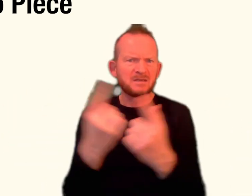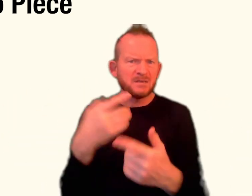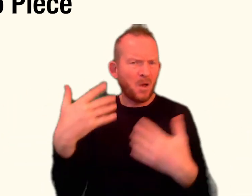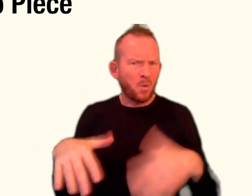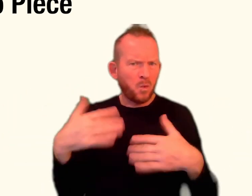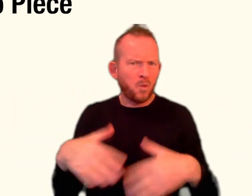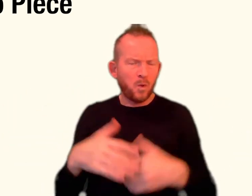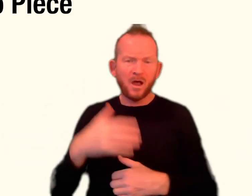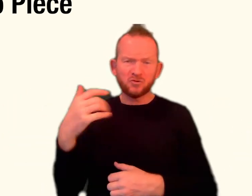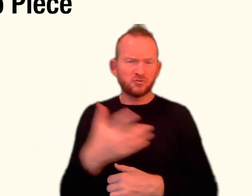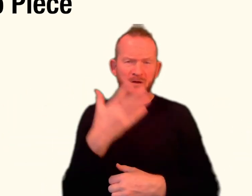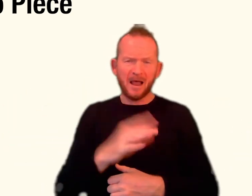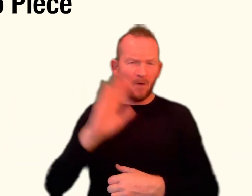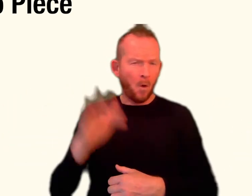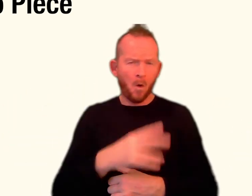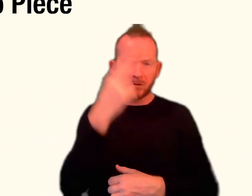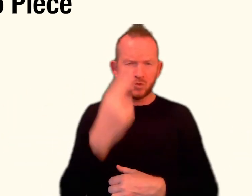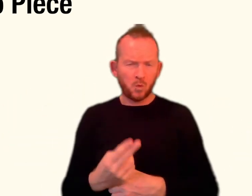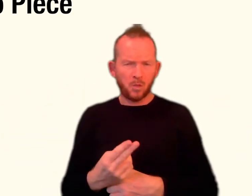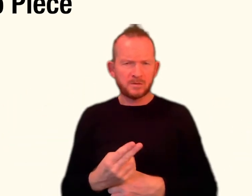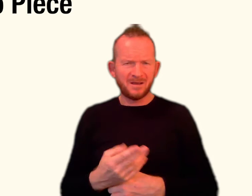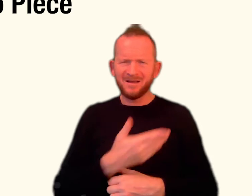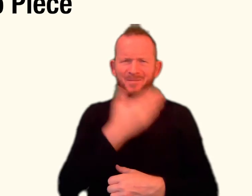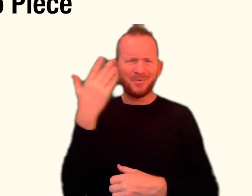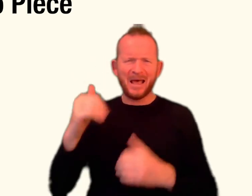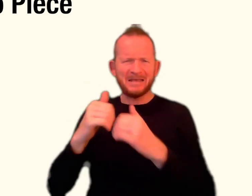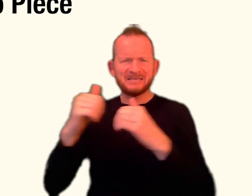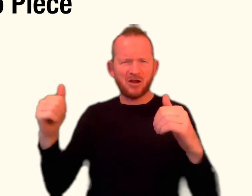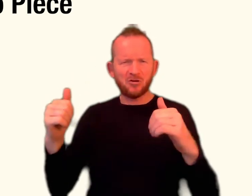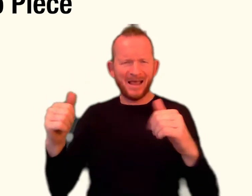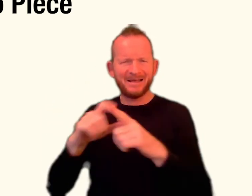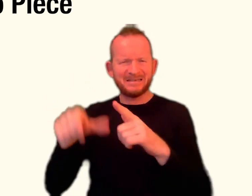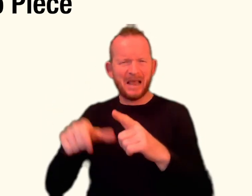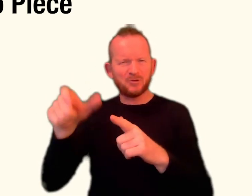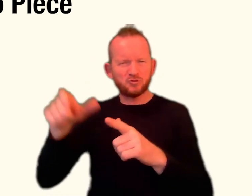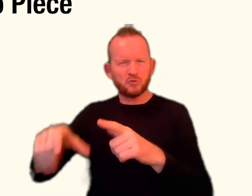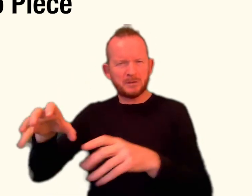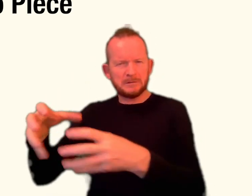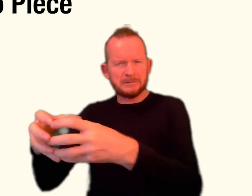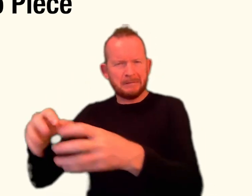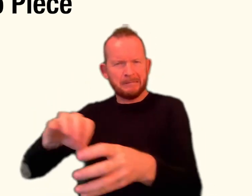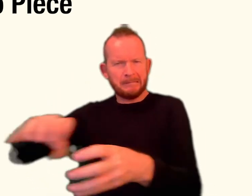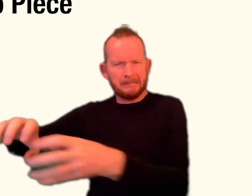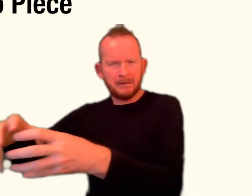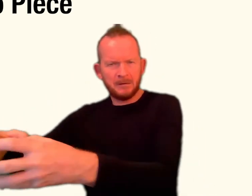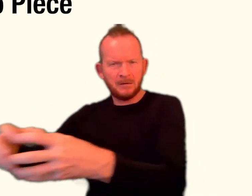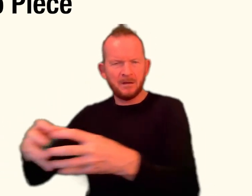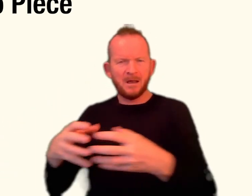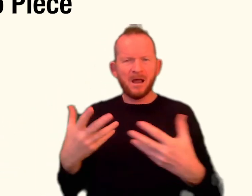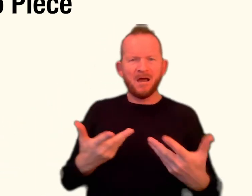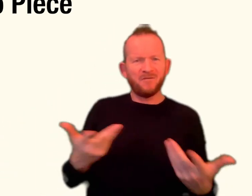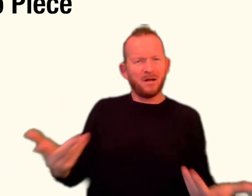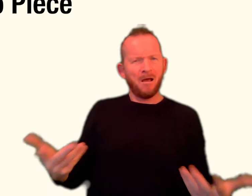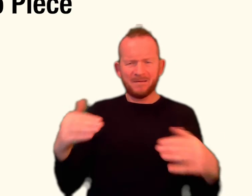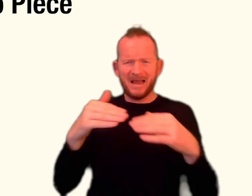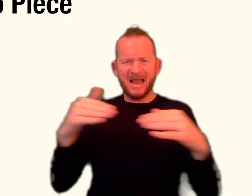all schools, rather than segregating students with disabilities. If we're not creating schools for all children to learn together with